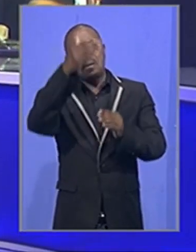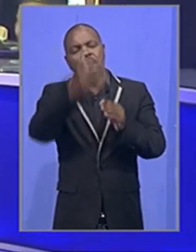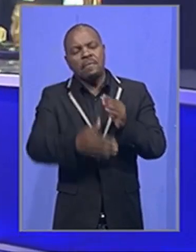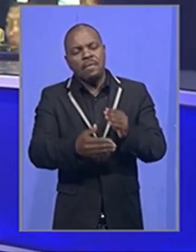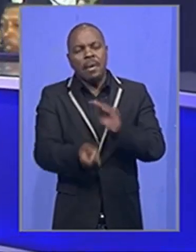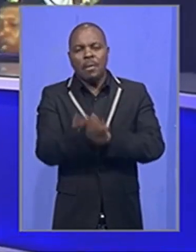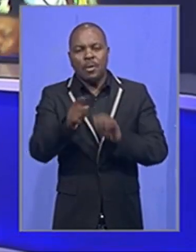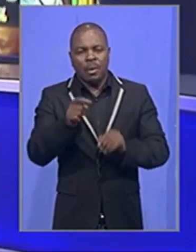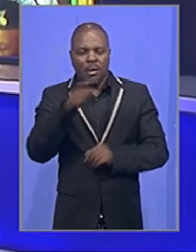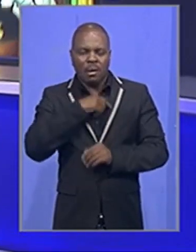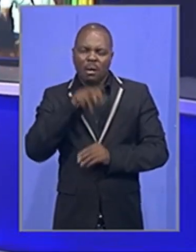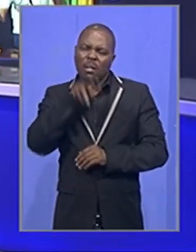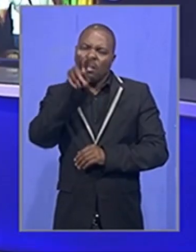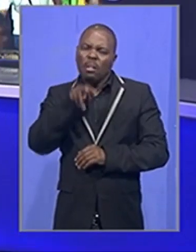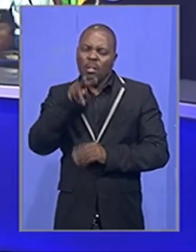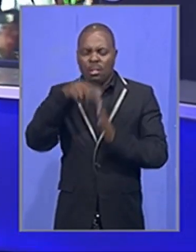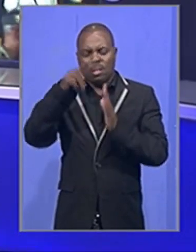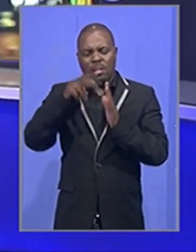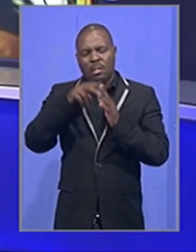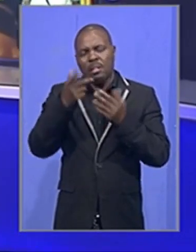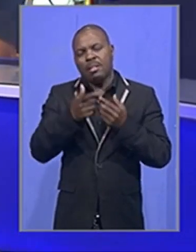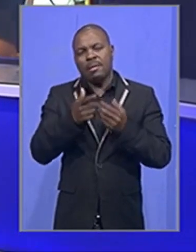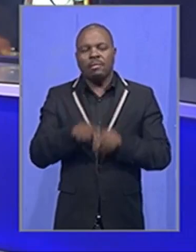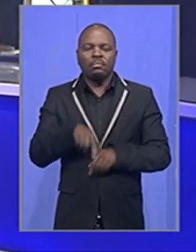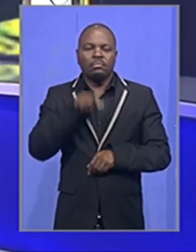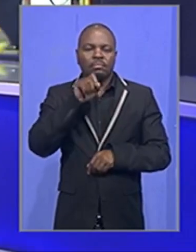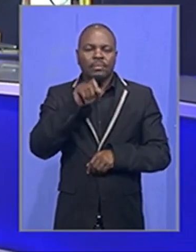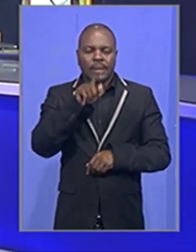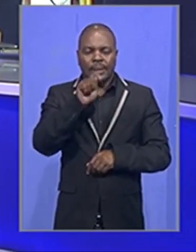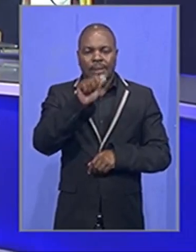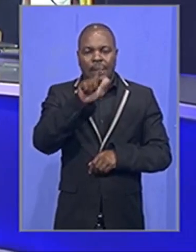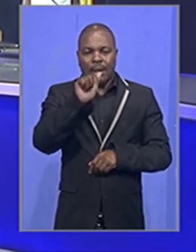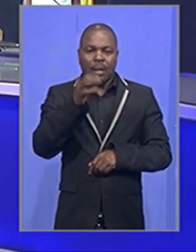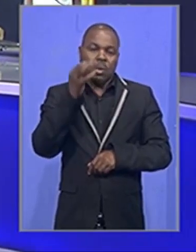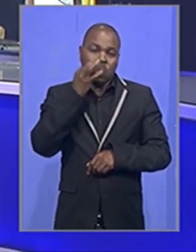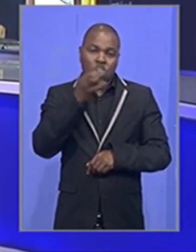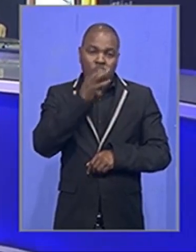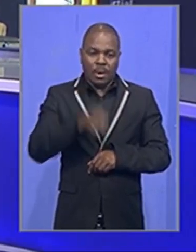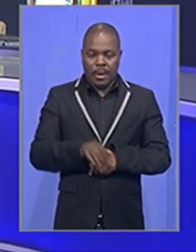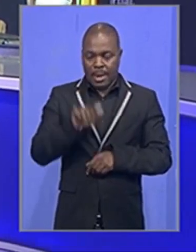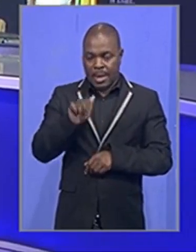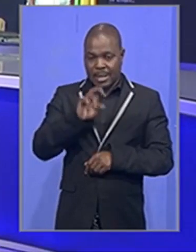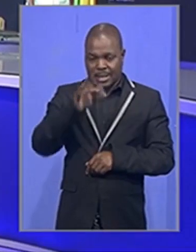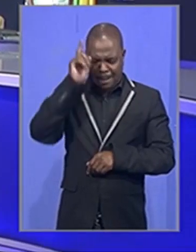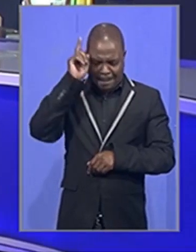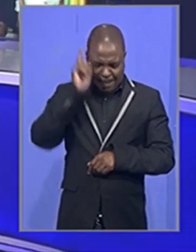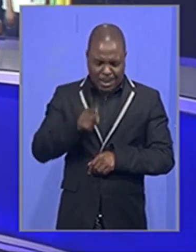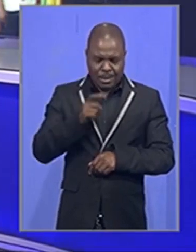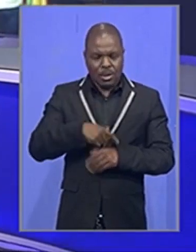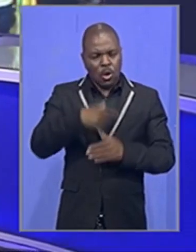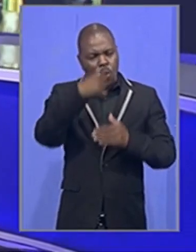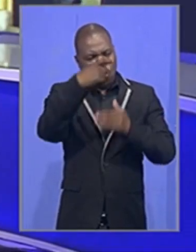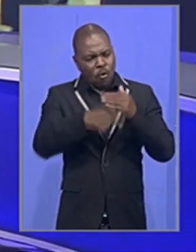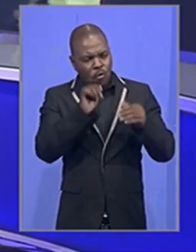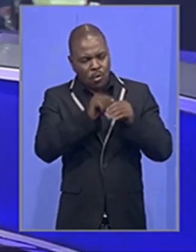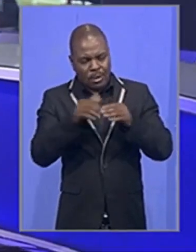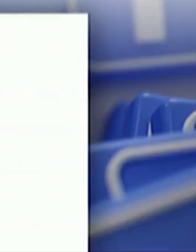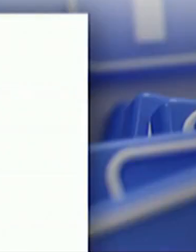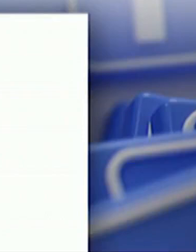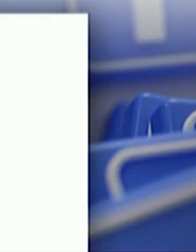ho balla fela mhlomong maikutlo ka banga ba bedi mano Facebook le se ditala ore ANC e lokela ho ela hloko komiti ya yona e kgolo ba kgethe le ho